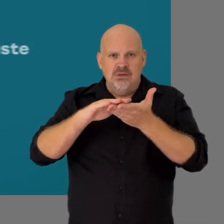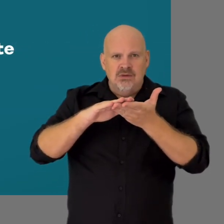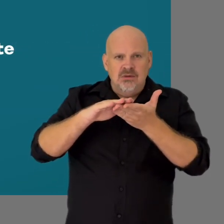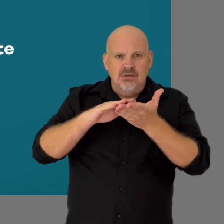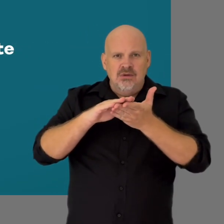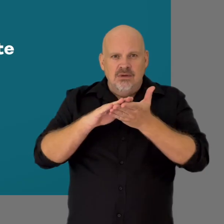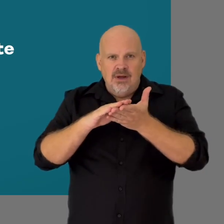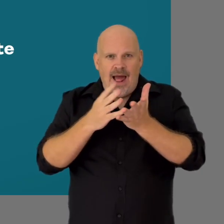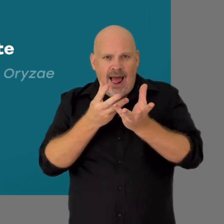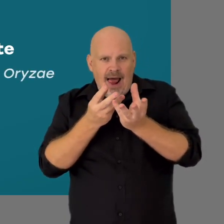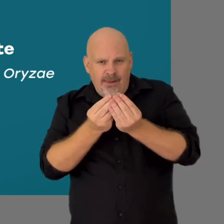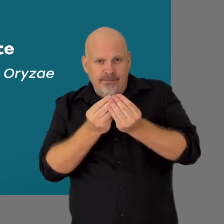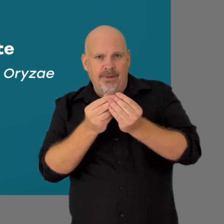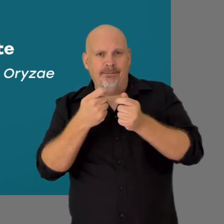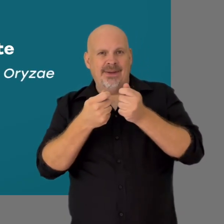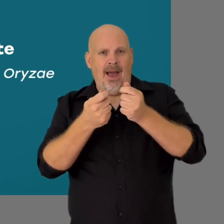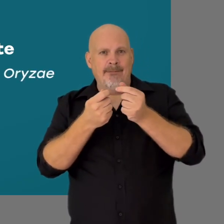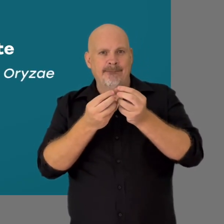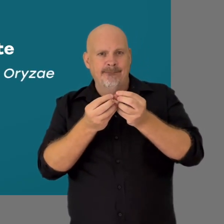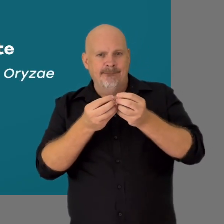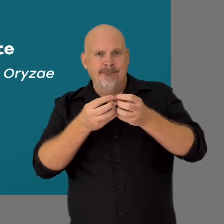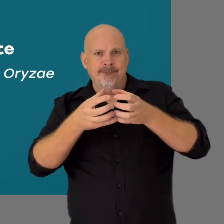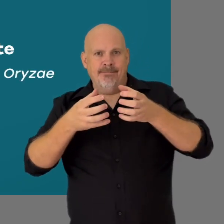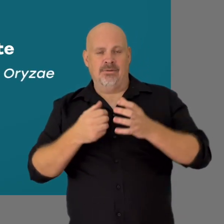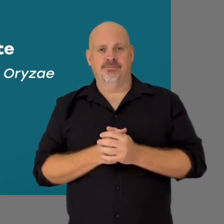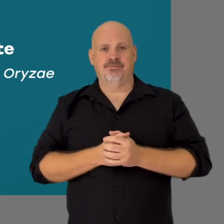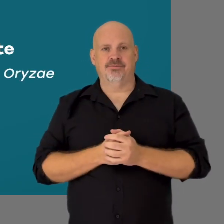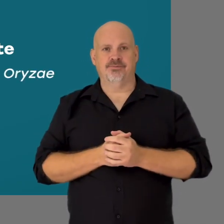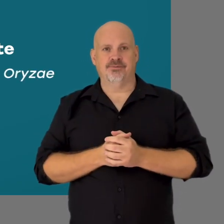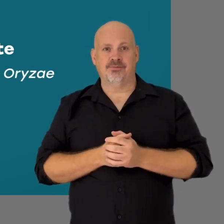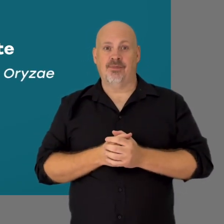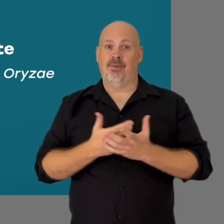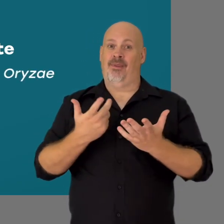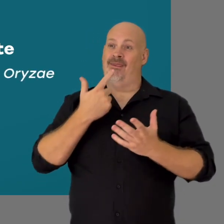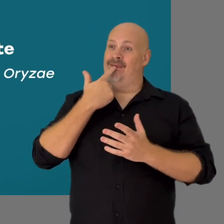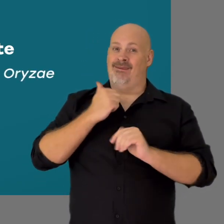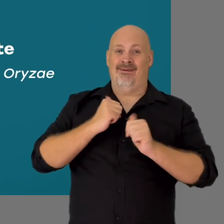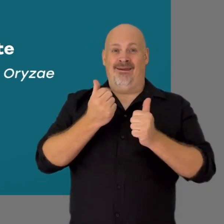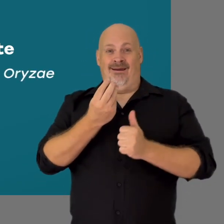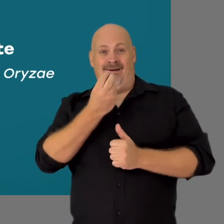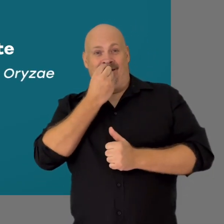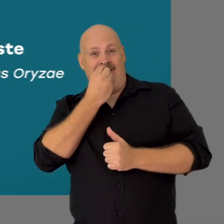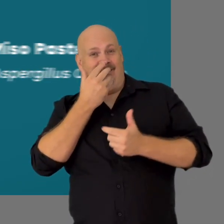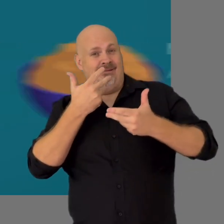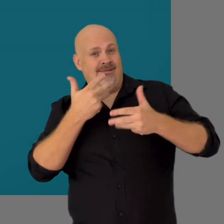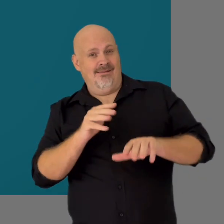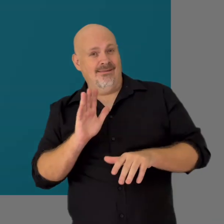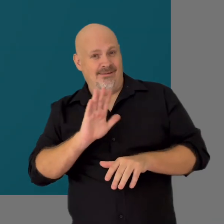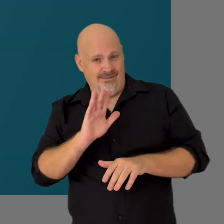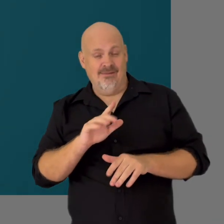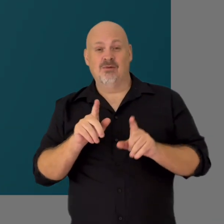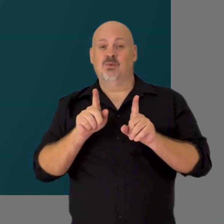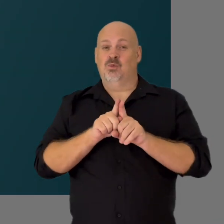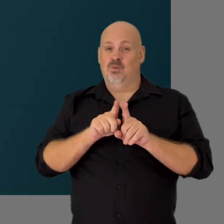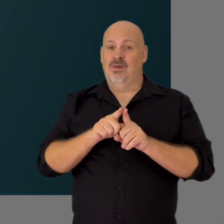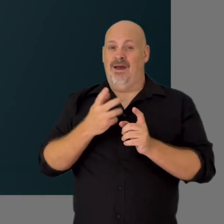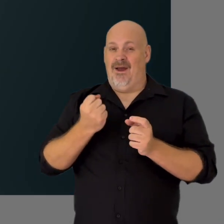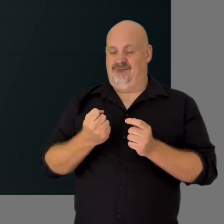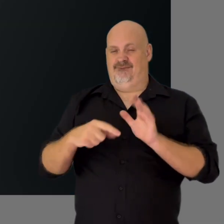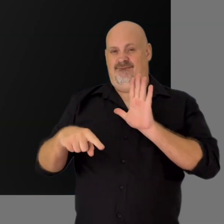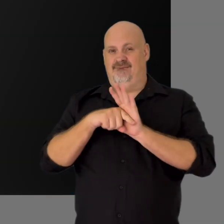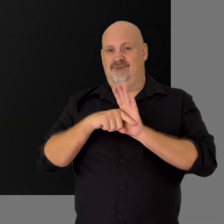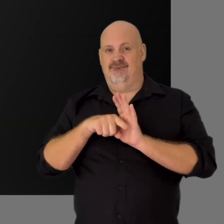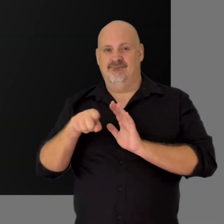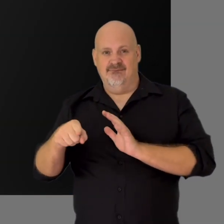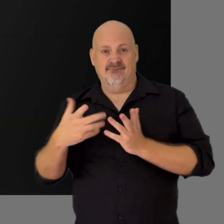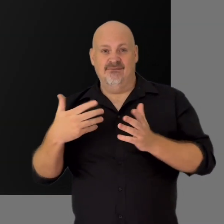sauce, miso, and many types of cured meats. But it's not all fun and deli counters. Mould growing indoors may have